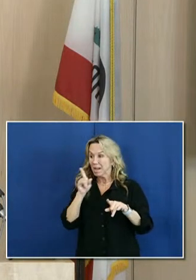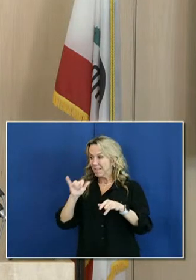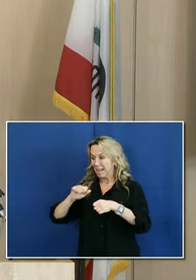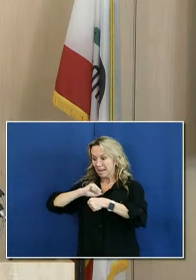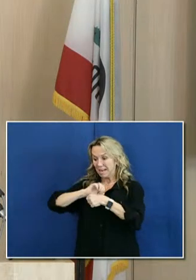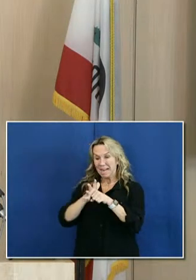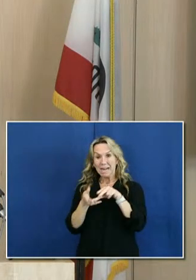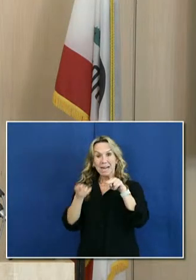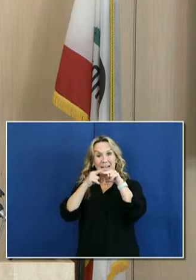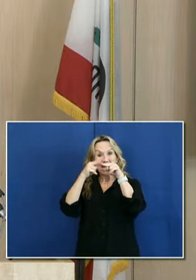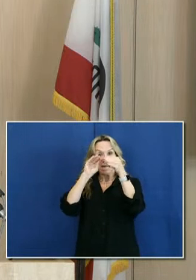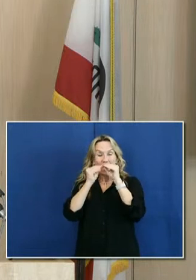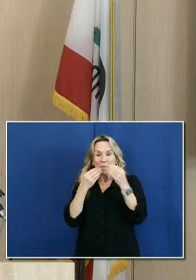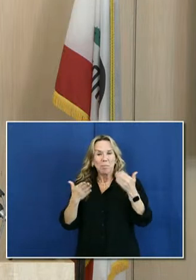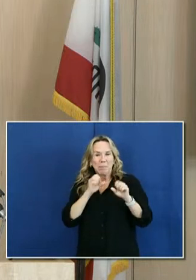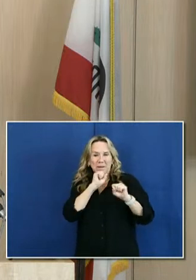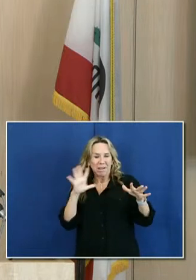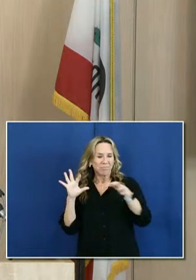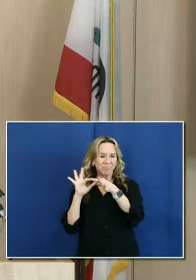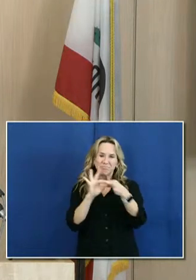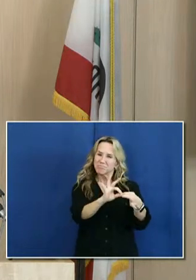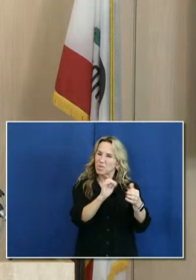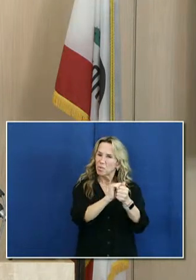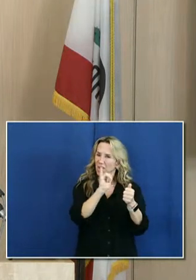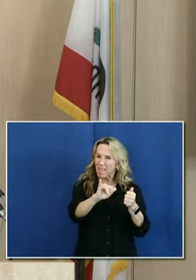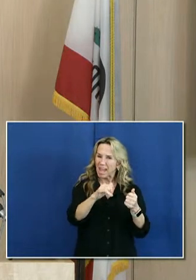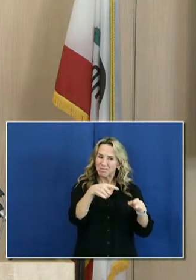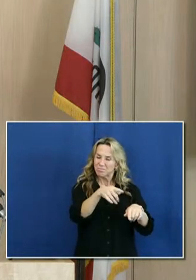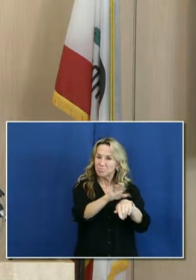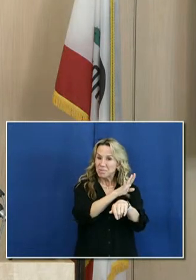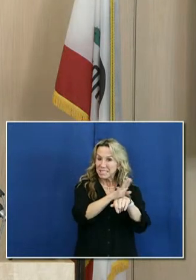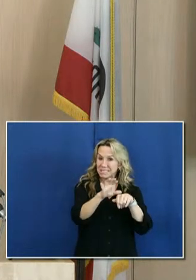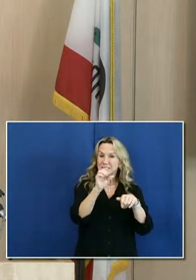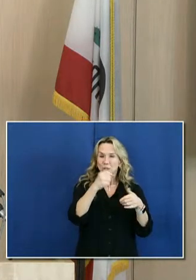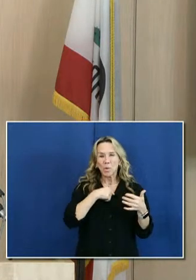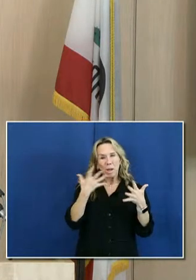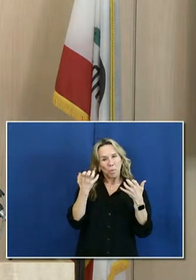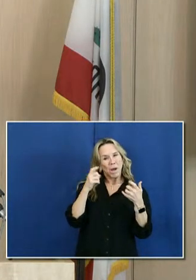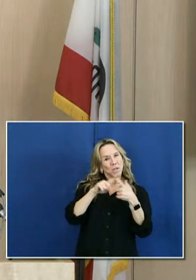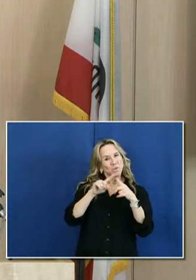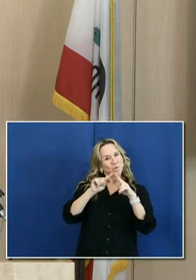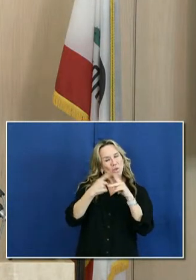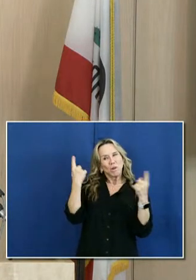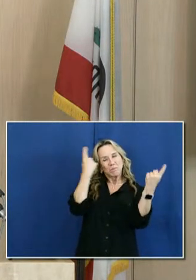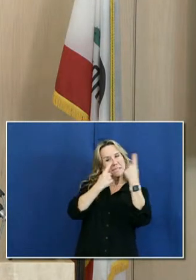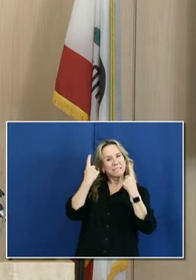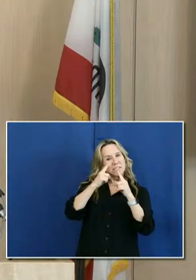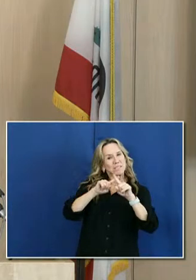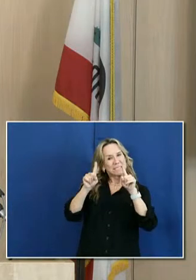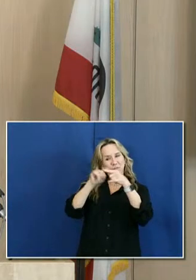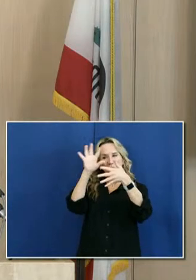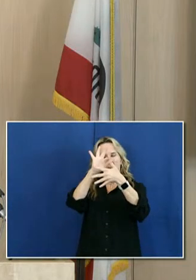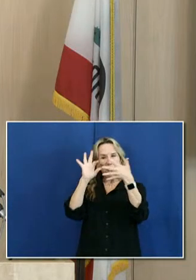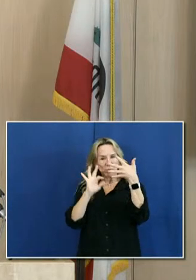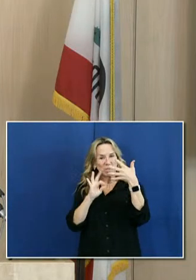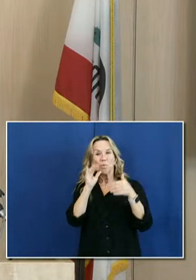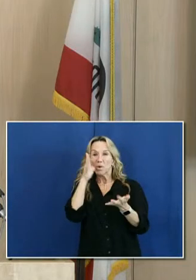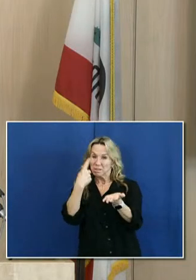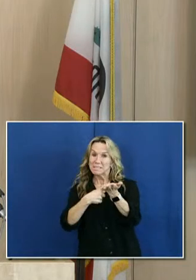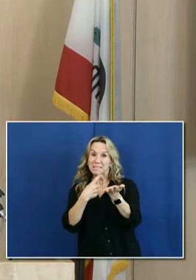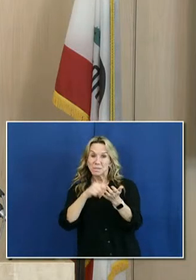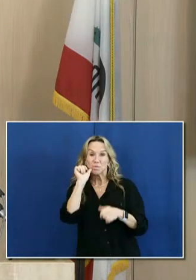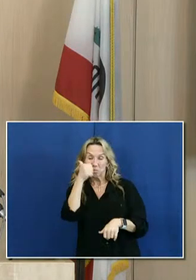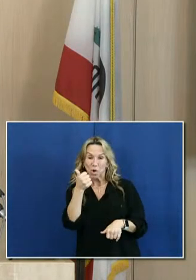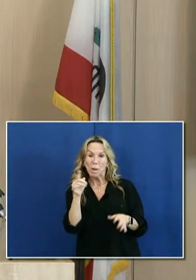As a result, I've scheduled a special closed session tomorrow afternoon to consider our options. There was good